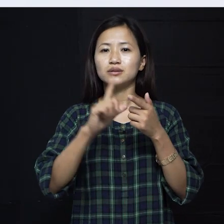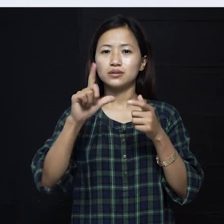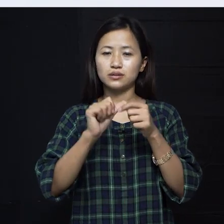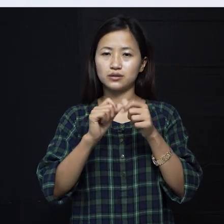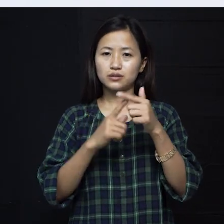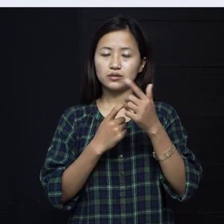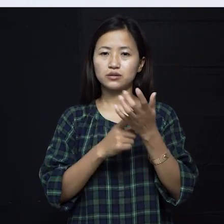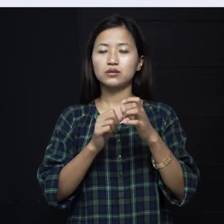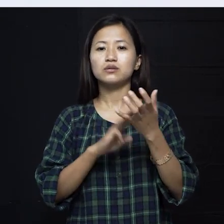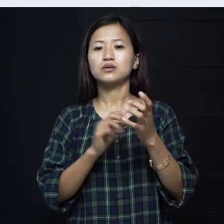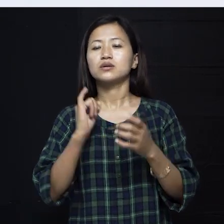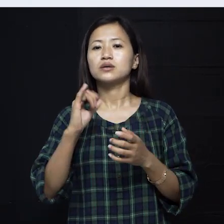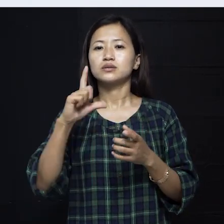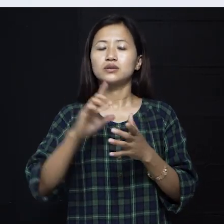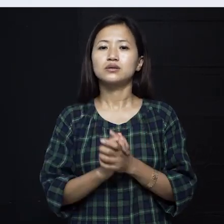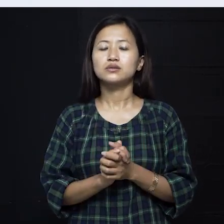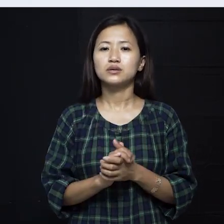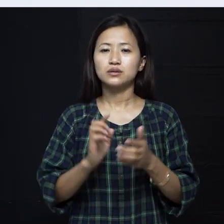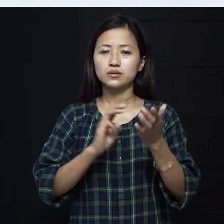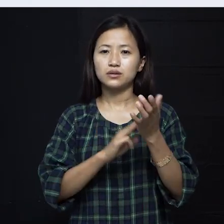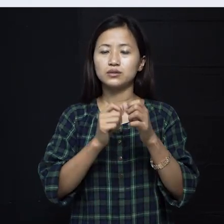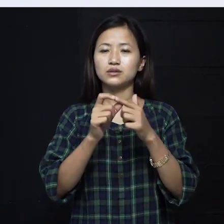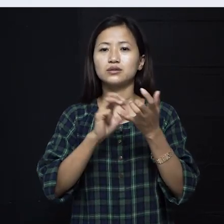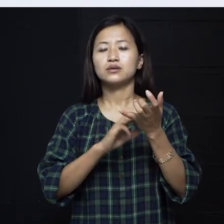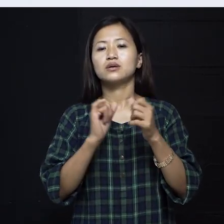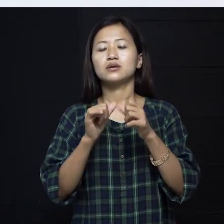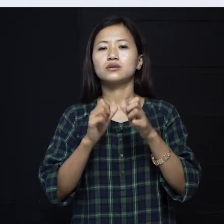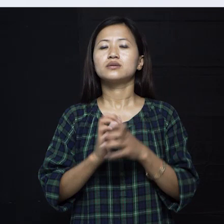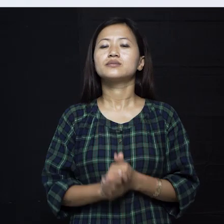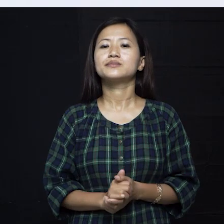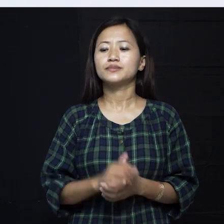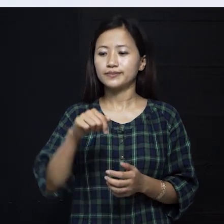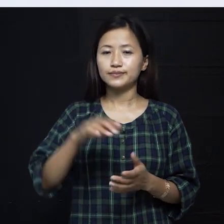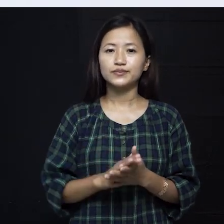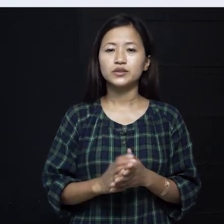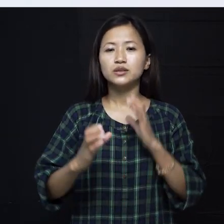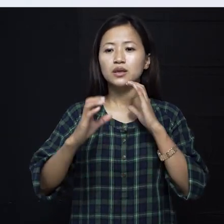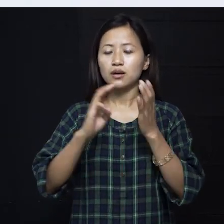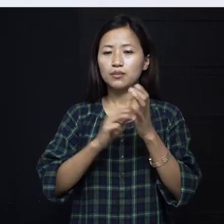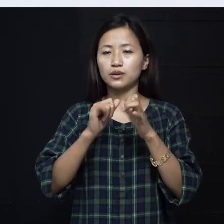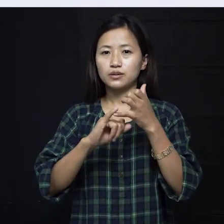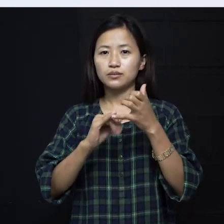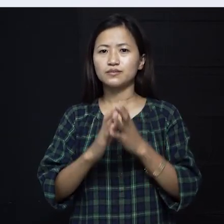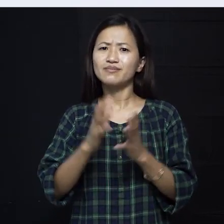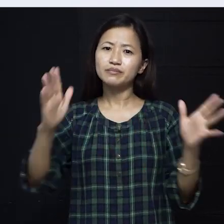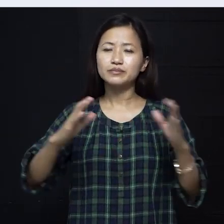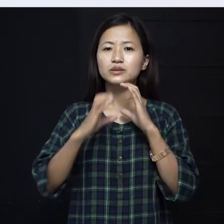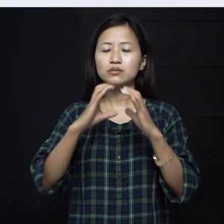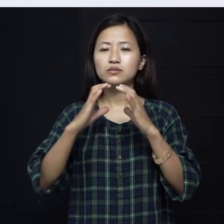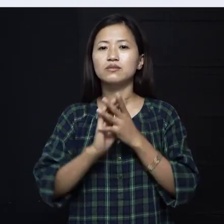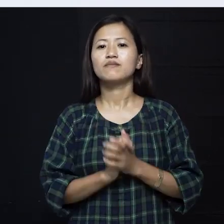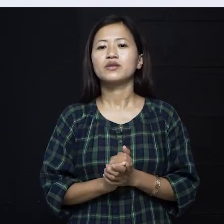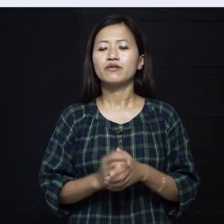electronic media. So those are the two type of mass media, okay? And this mass communication, okay? Mass communication,